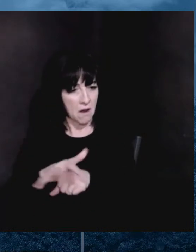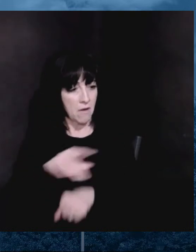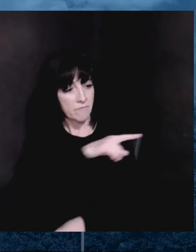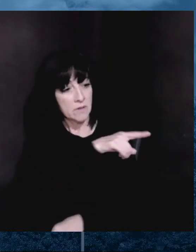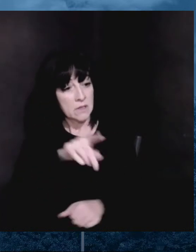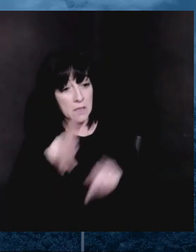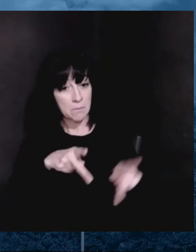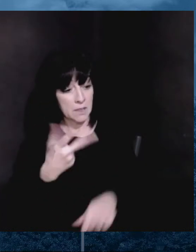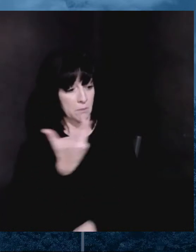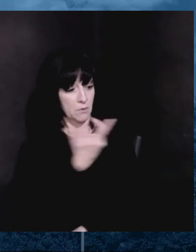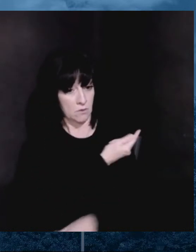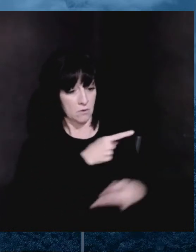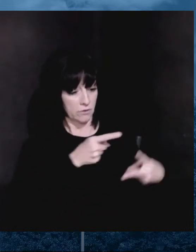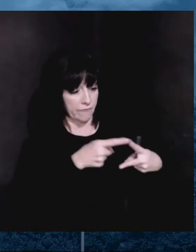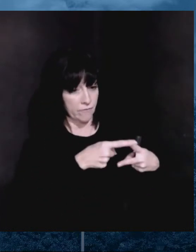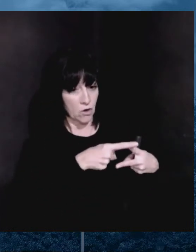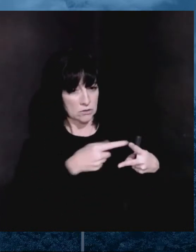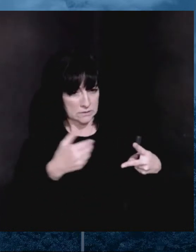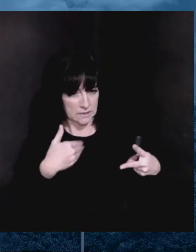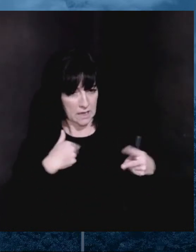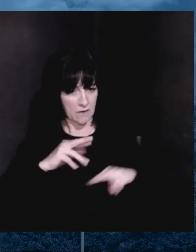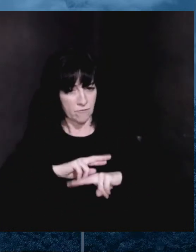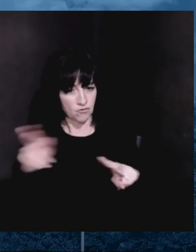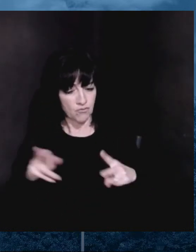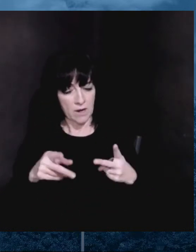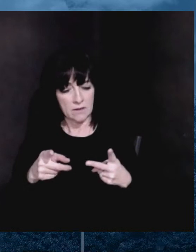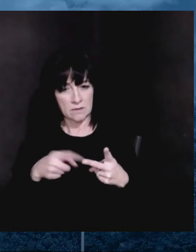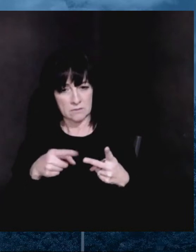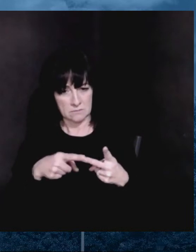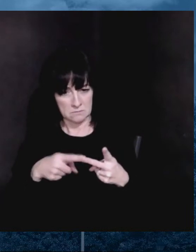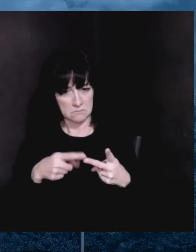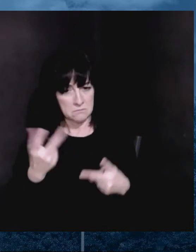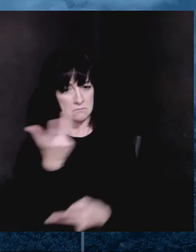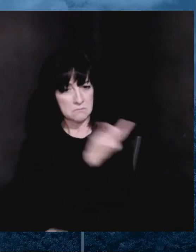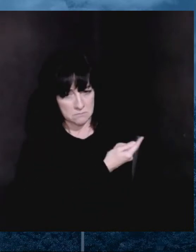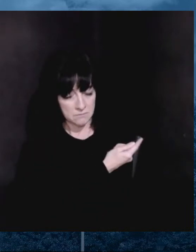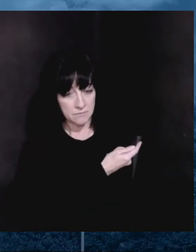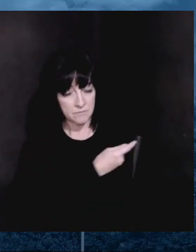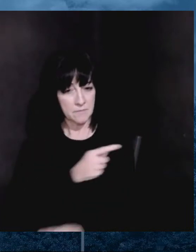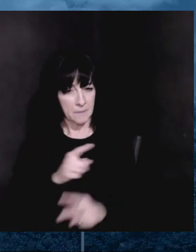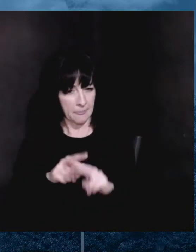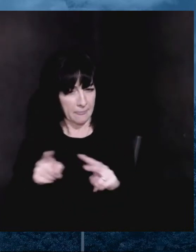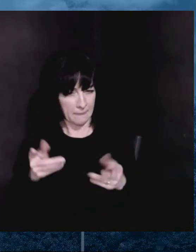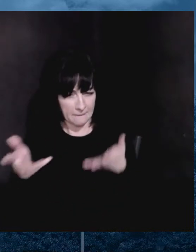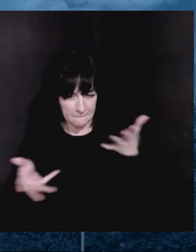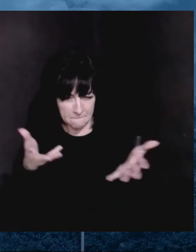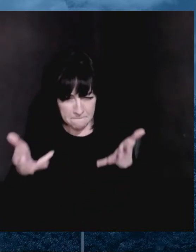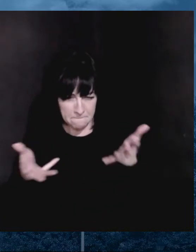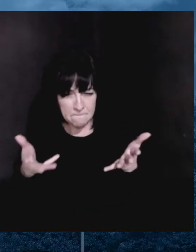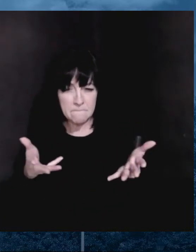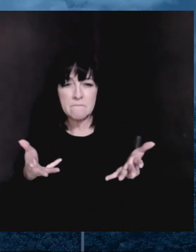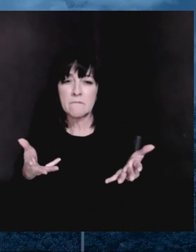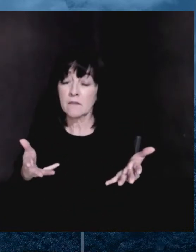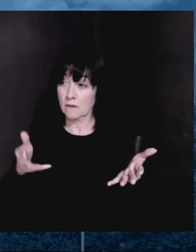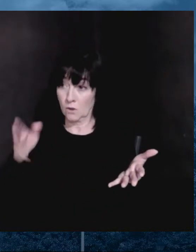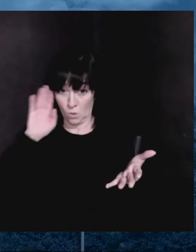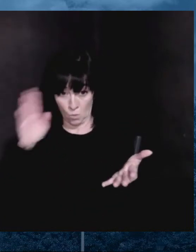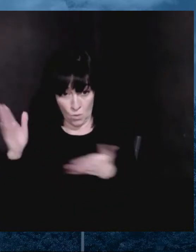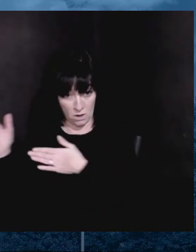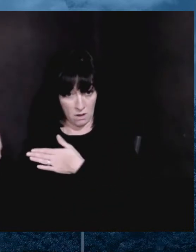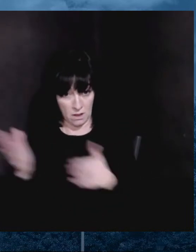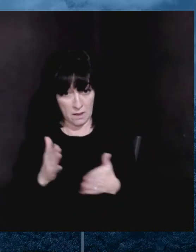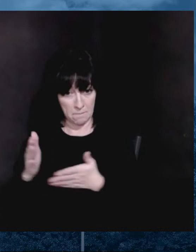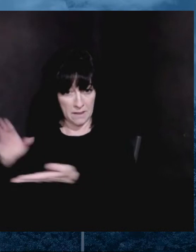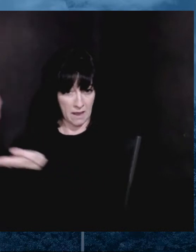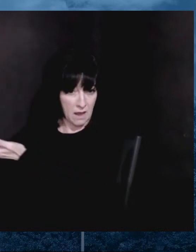Delaware expecting a windfall in new shipments this week? According to the tracker, it's been nearly a week since we received additional doses.